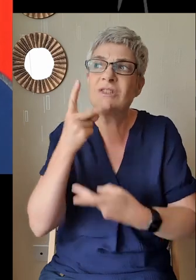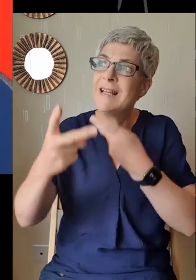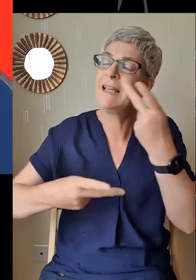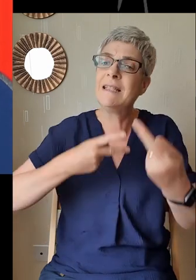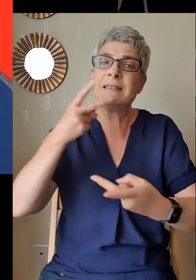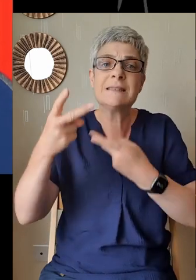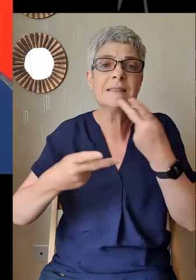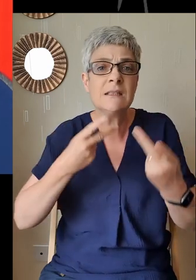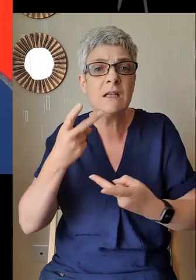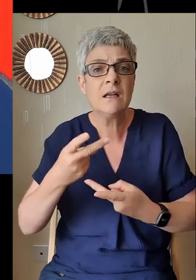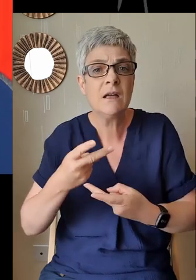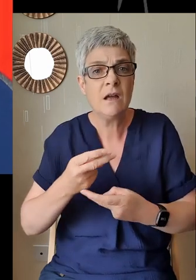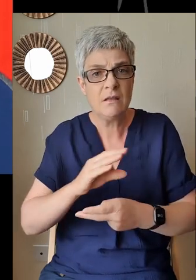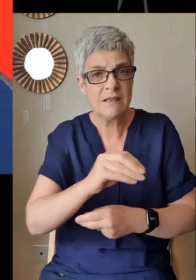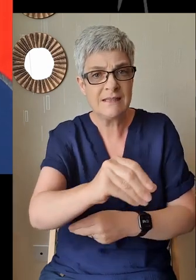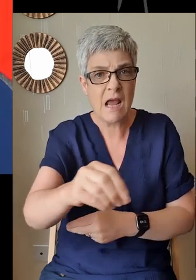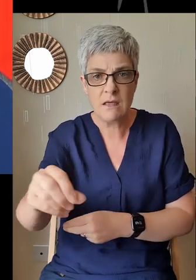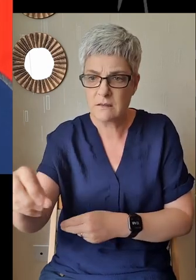the rose.